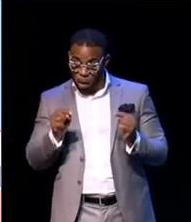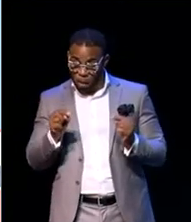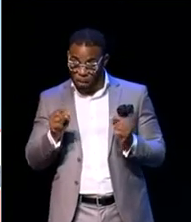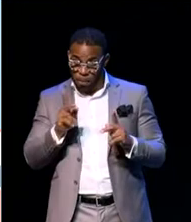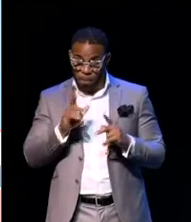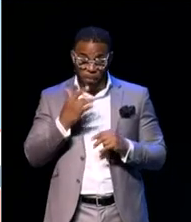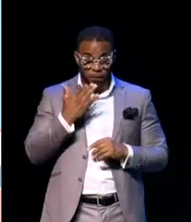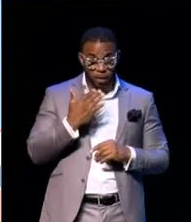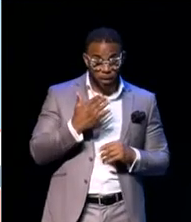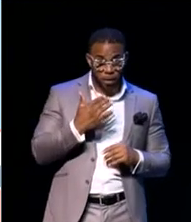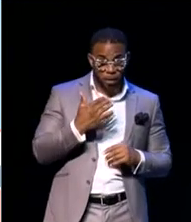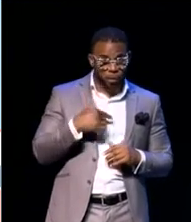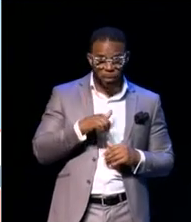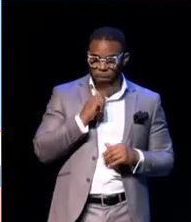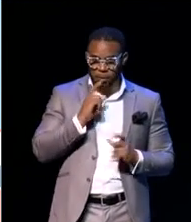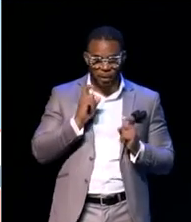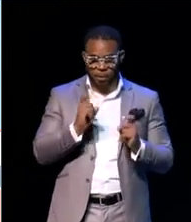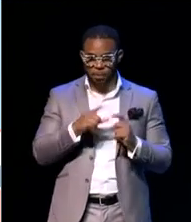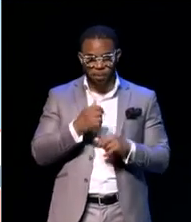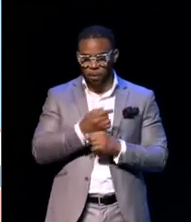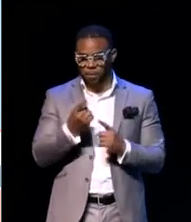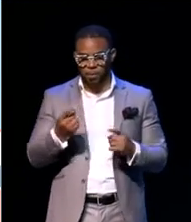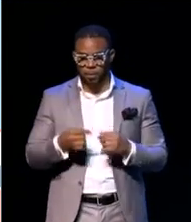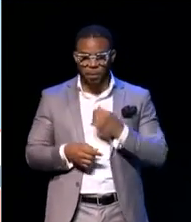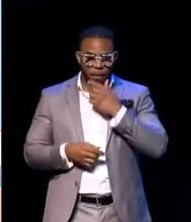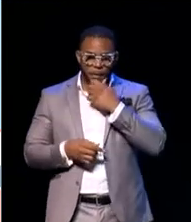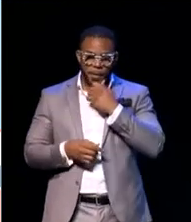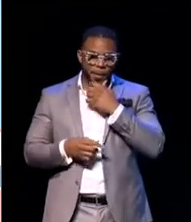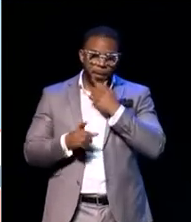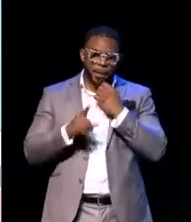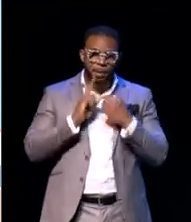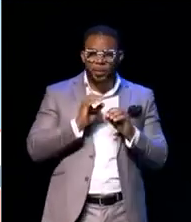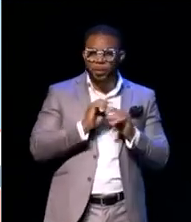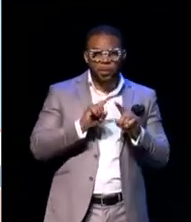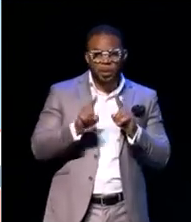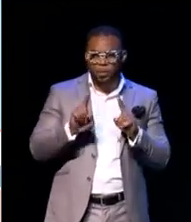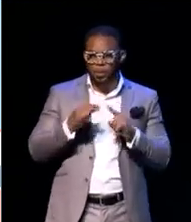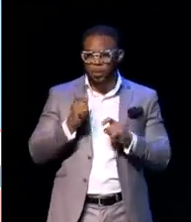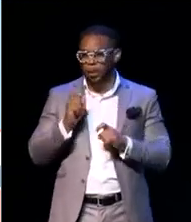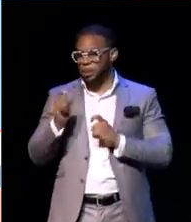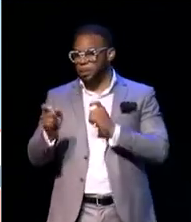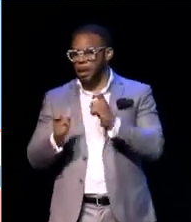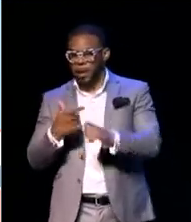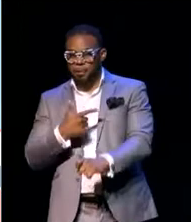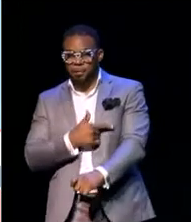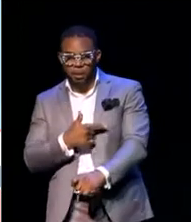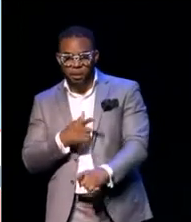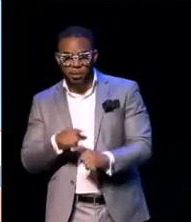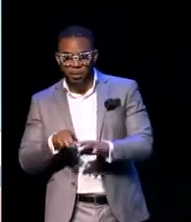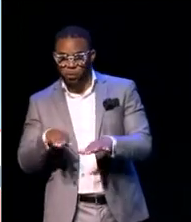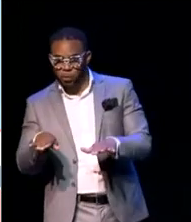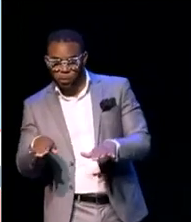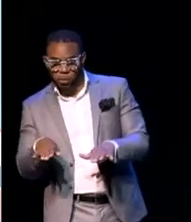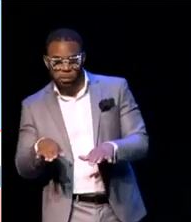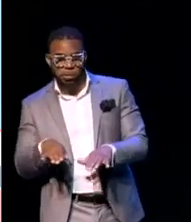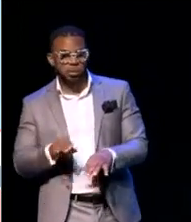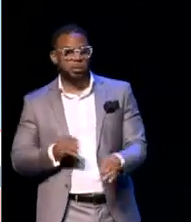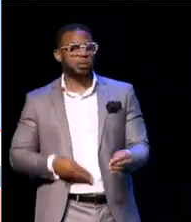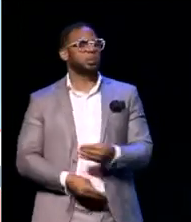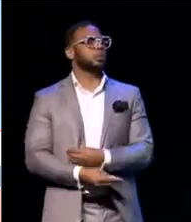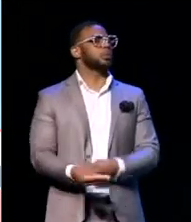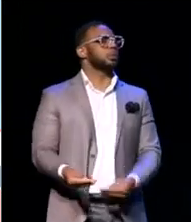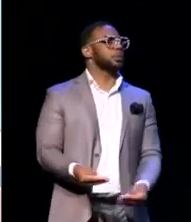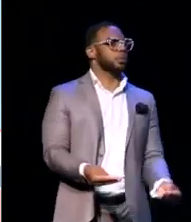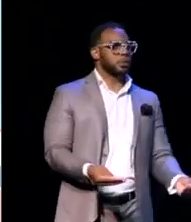harm people of color, we wouldn't be giving it to everyone. There's no difference when we pass out the vaccines to Children's and Howard